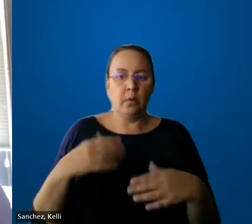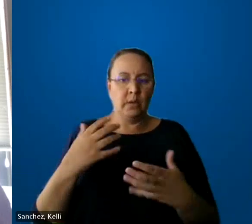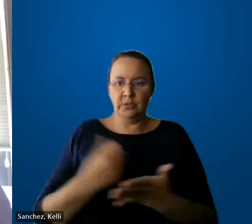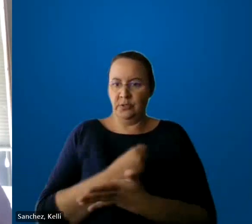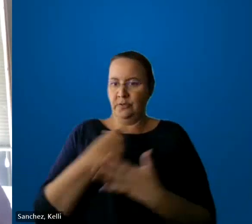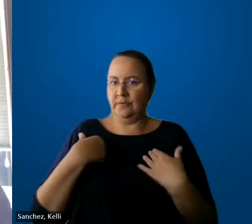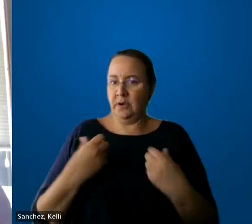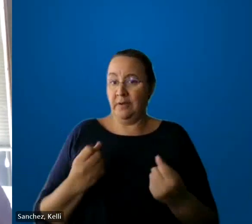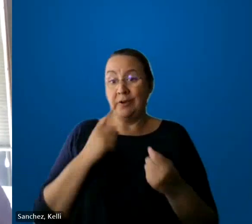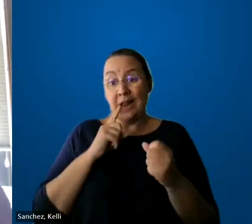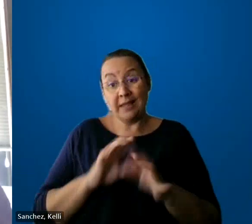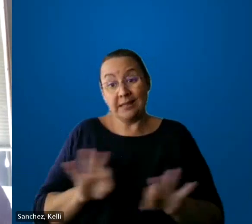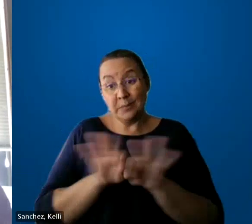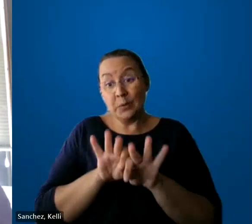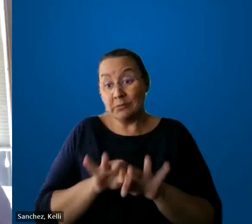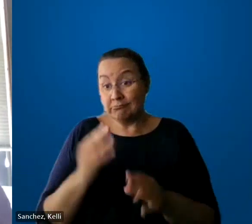important.